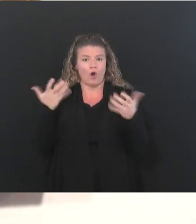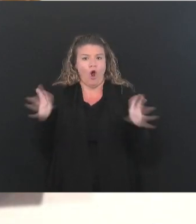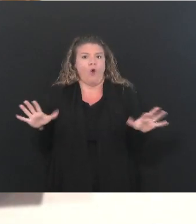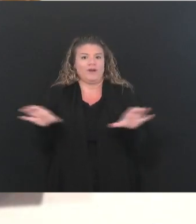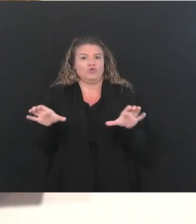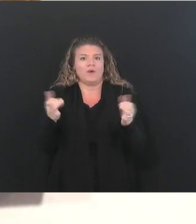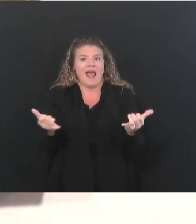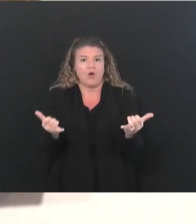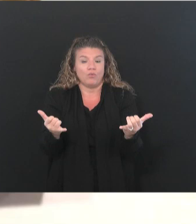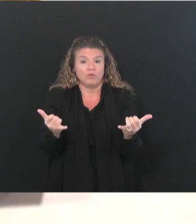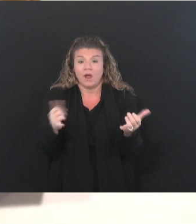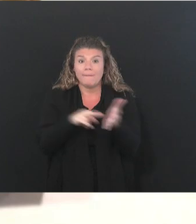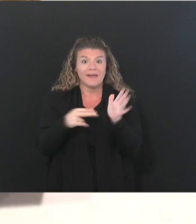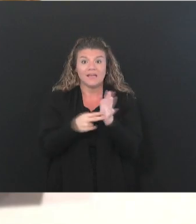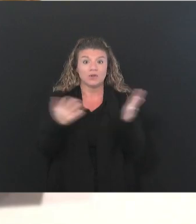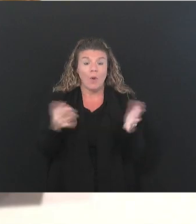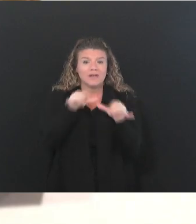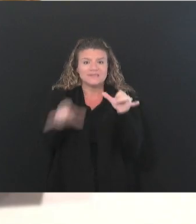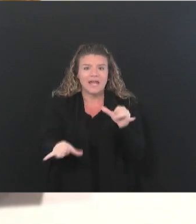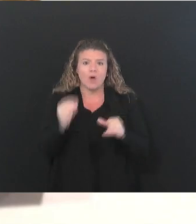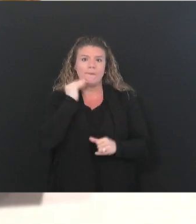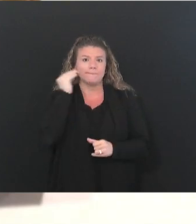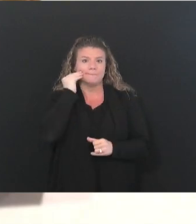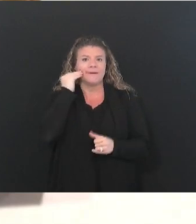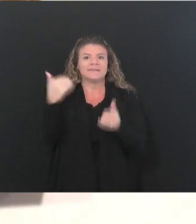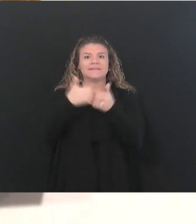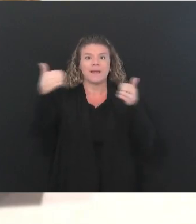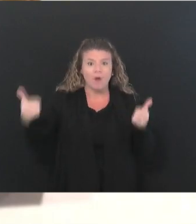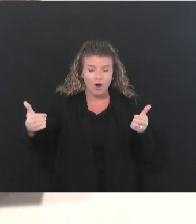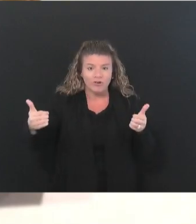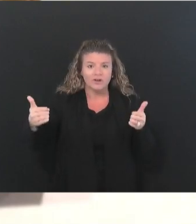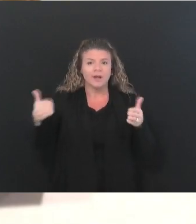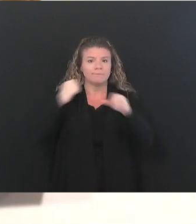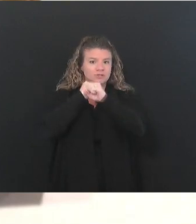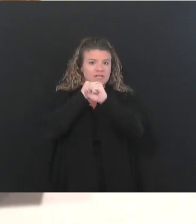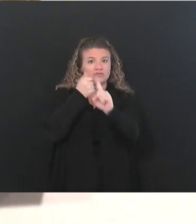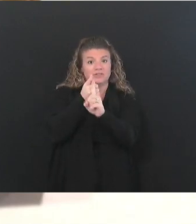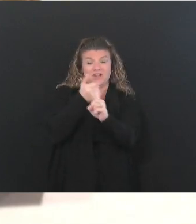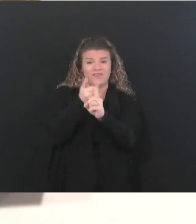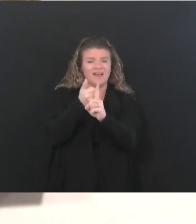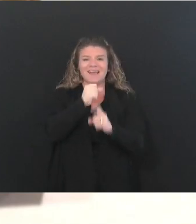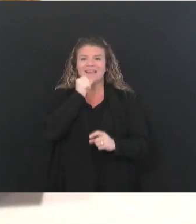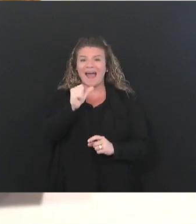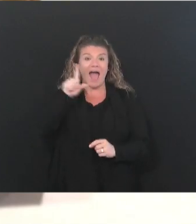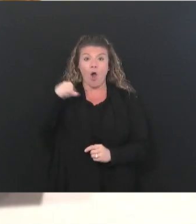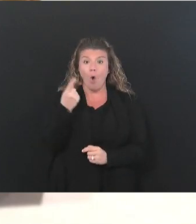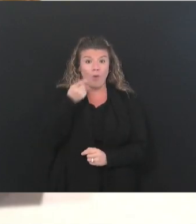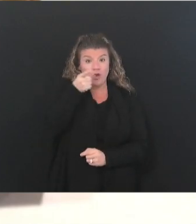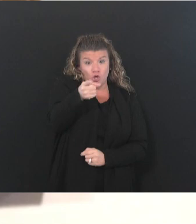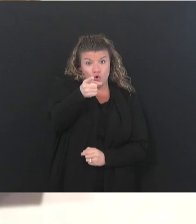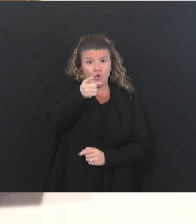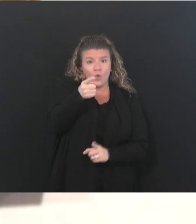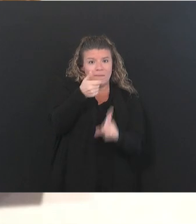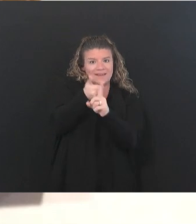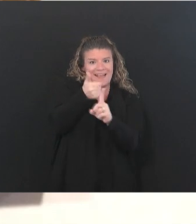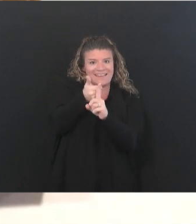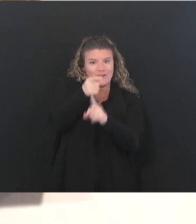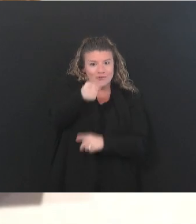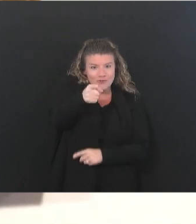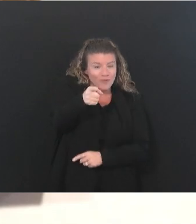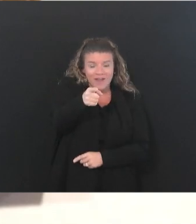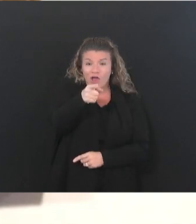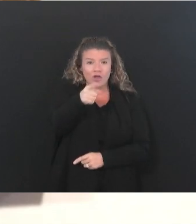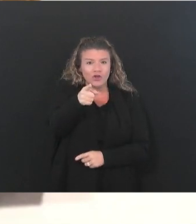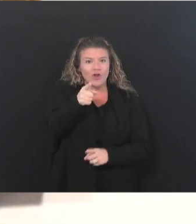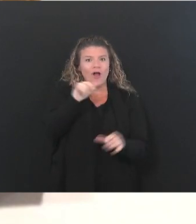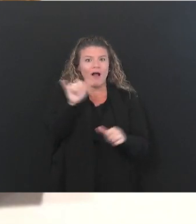doing: staying at home, staying apart, protecting yourself. Because it's not just you protecting yourself, it's you protecting